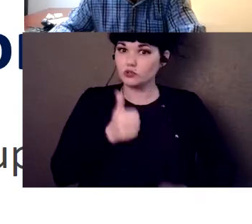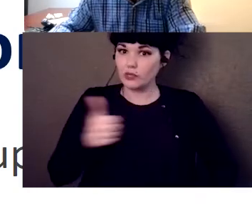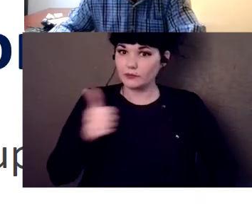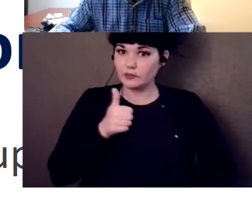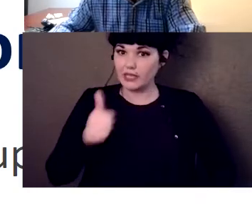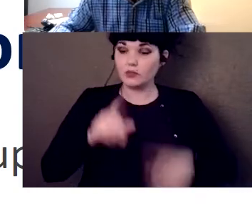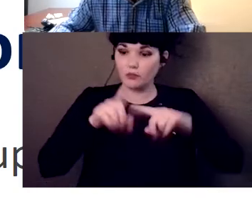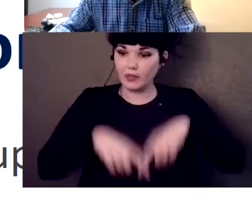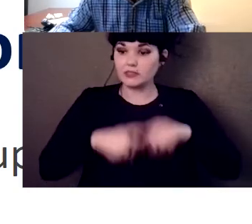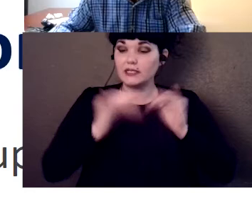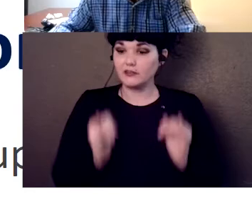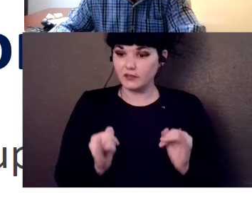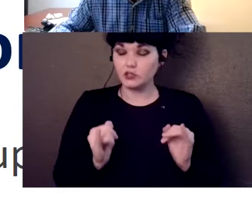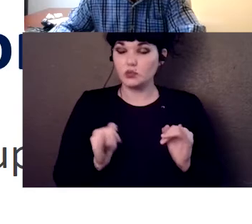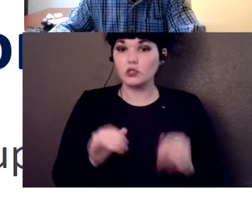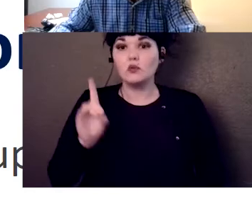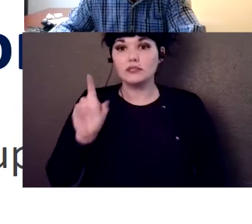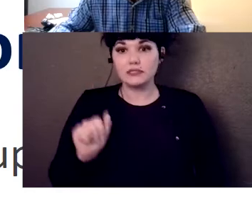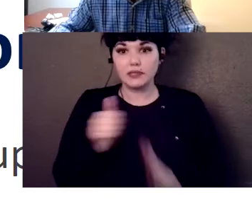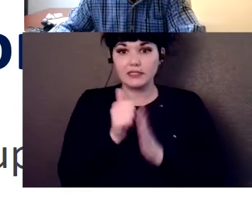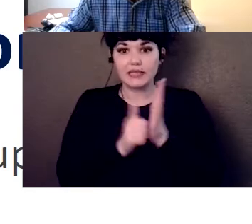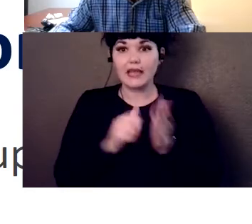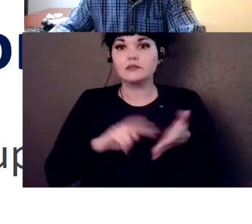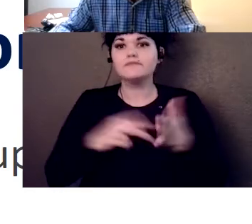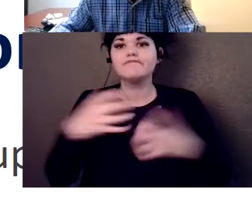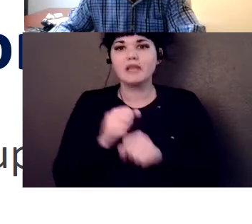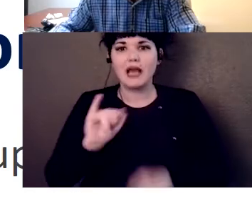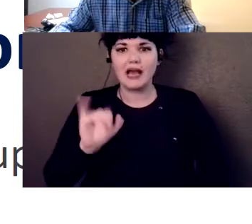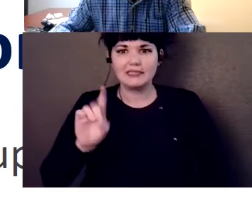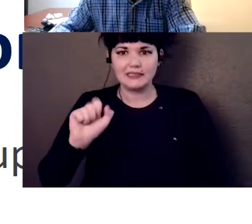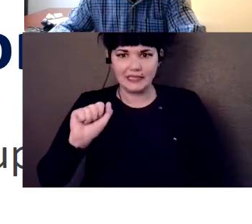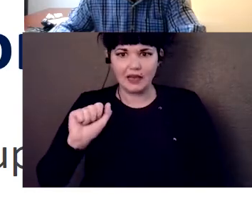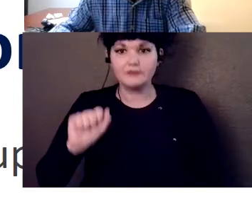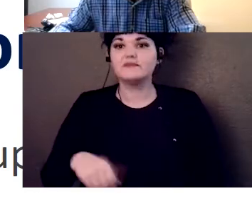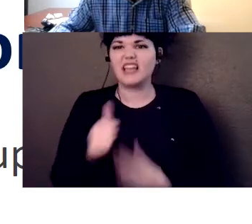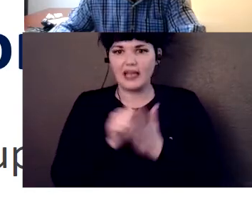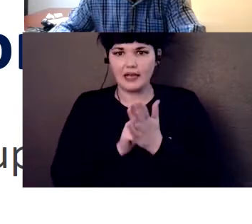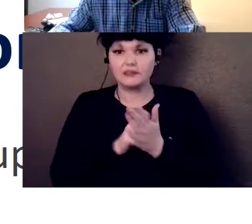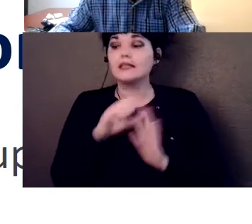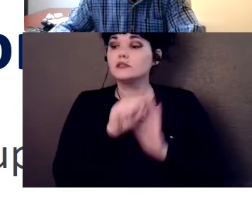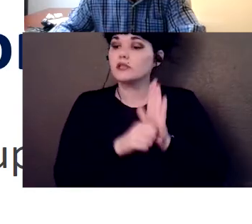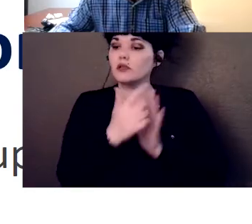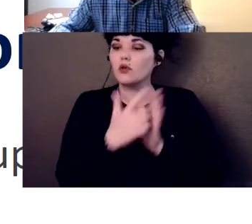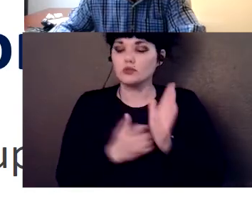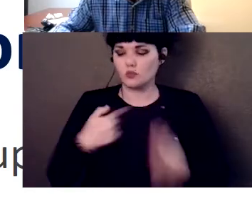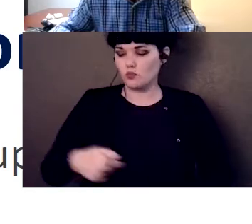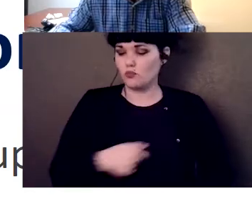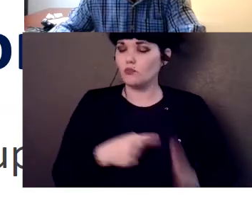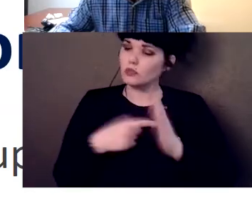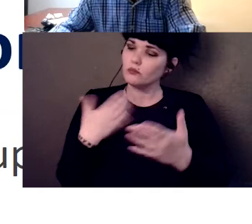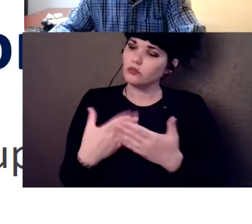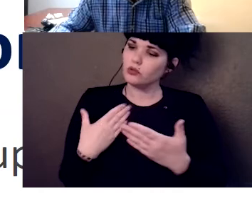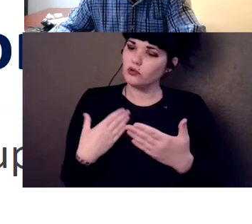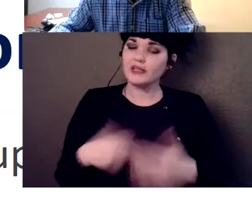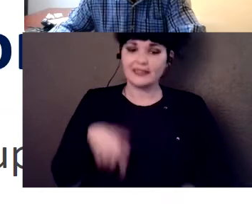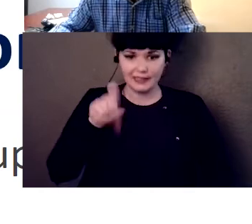Act, also known as IDEA, and state regulations. DRNY highlighted evidence of the student's unique needs,